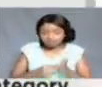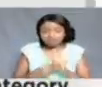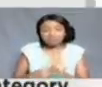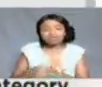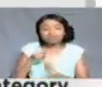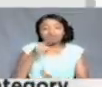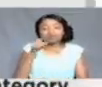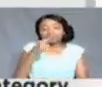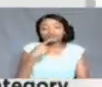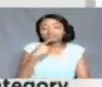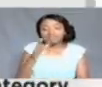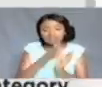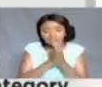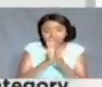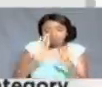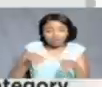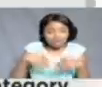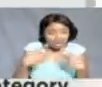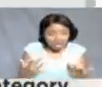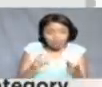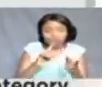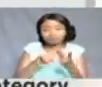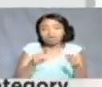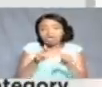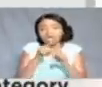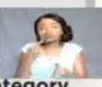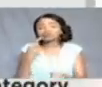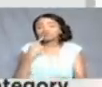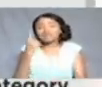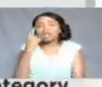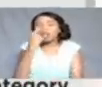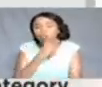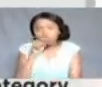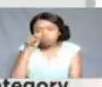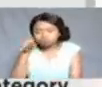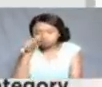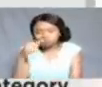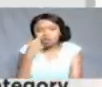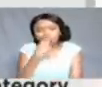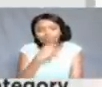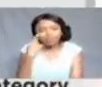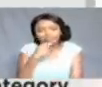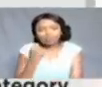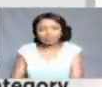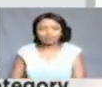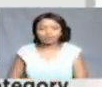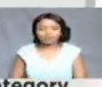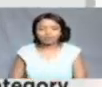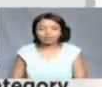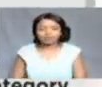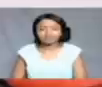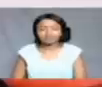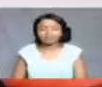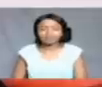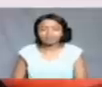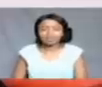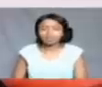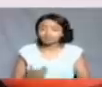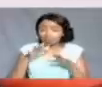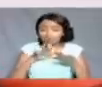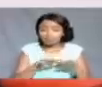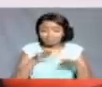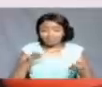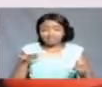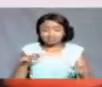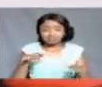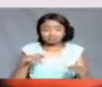this story. Yeah. Come on, Chi, I'll finish with you. Yeah, you know, at the end of the day, since we're looking at influencers and the marketing bit of it, the marketing comes in when, you know,